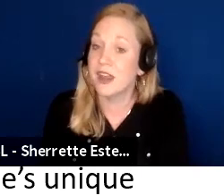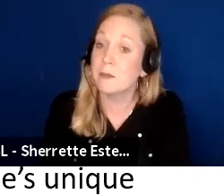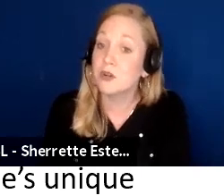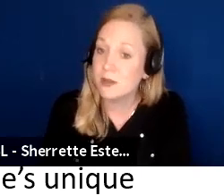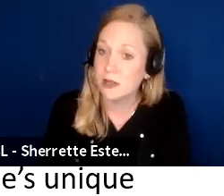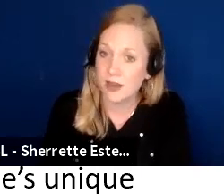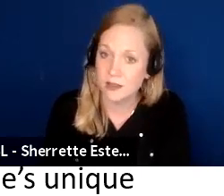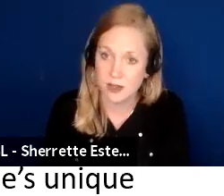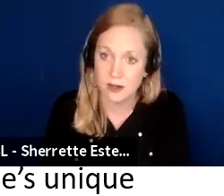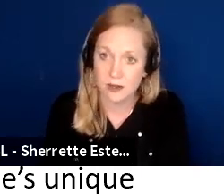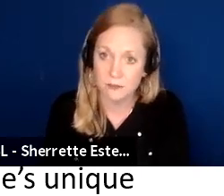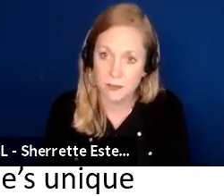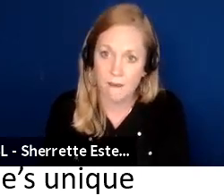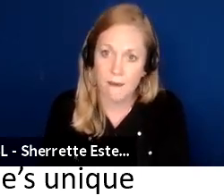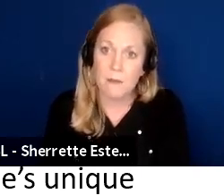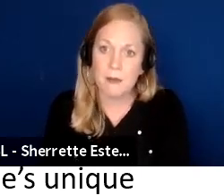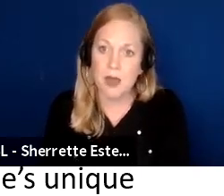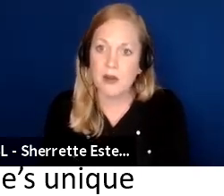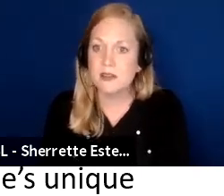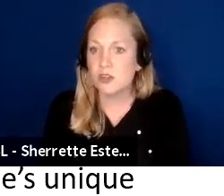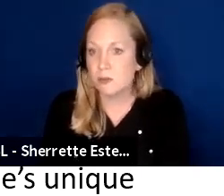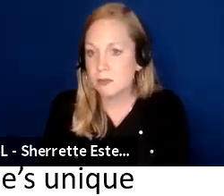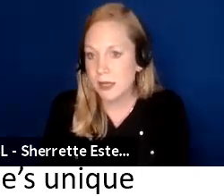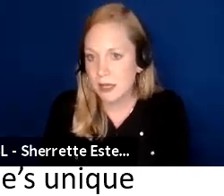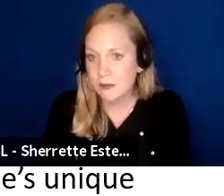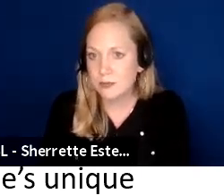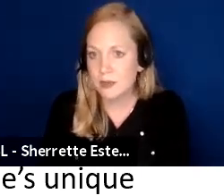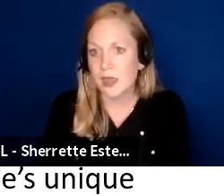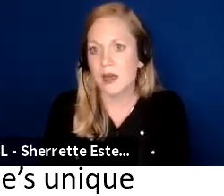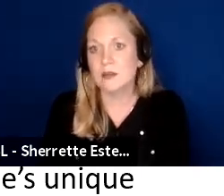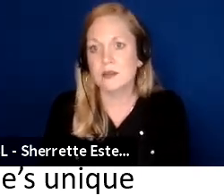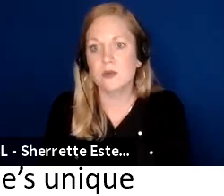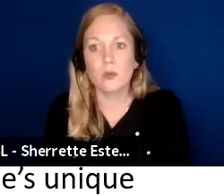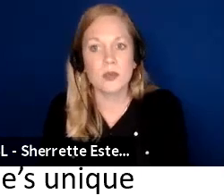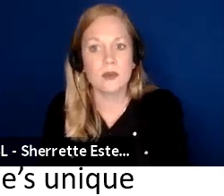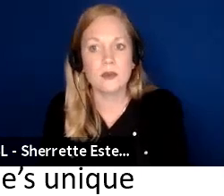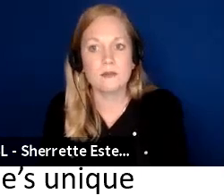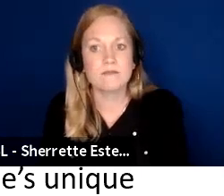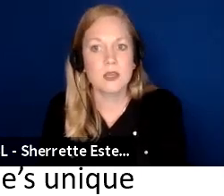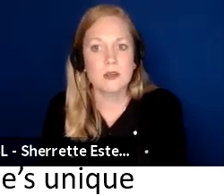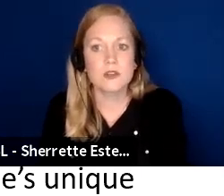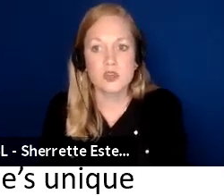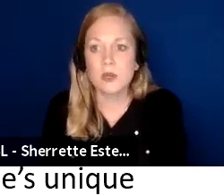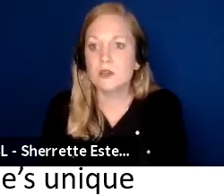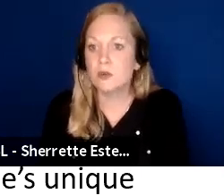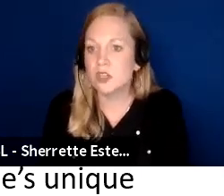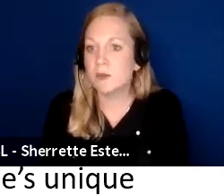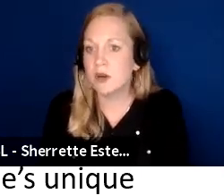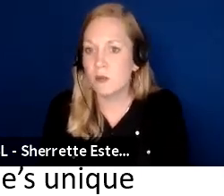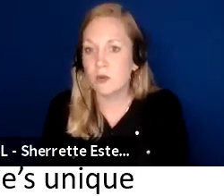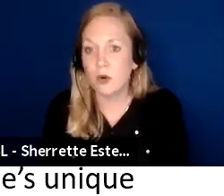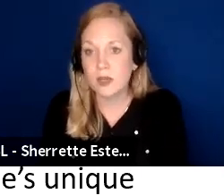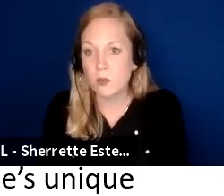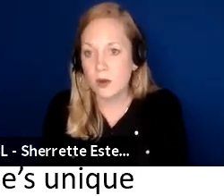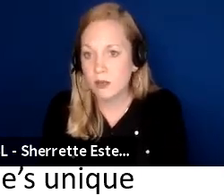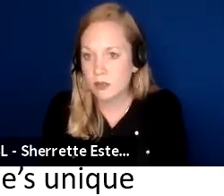something that I am personally fascinated in. My background is in urban planning, and we do include the community